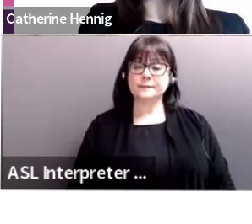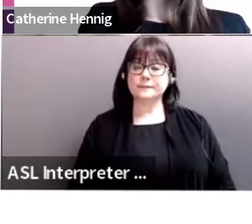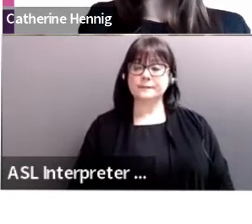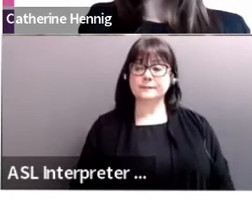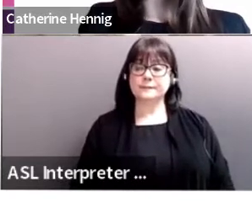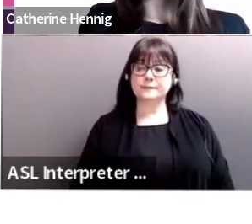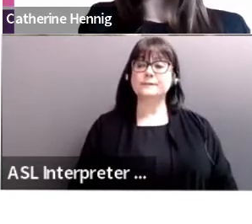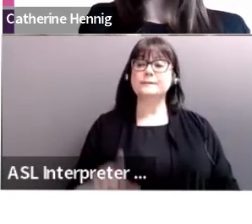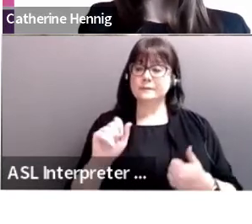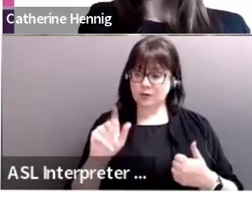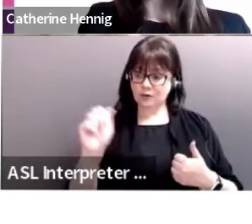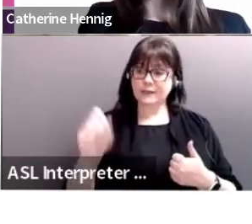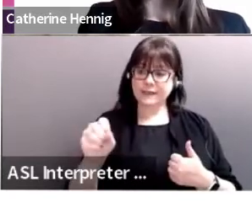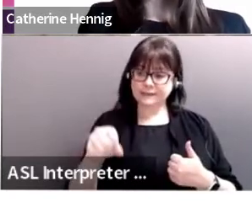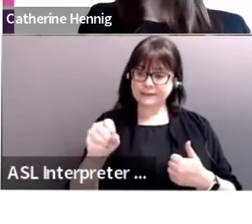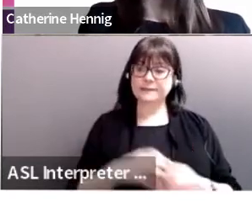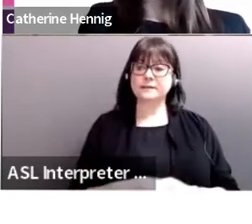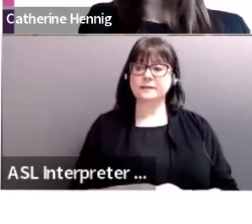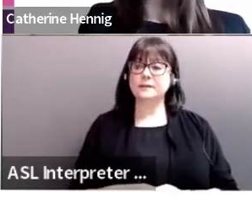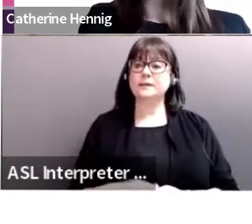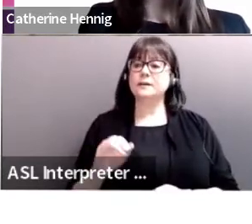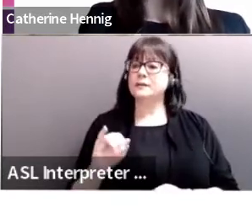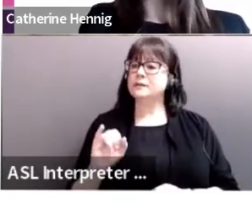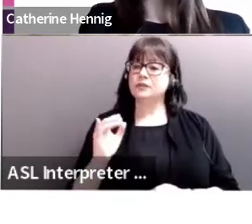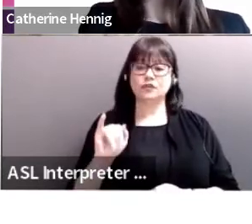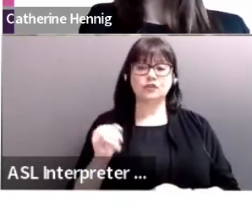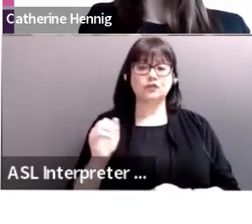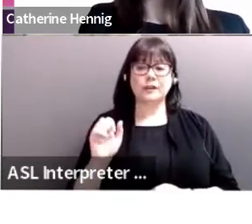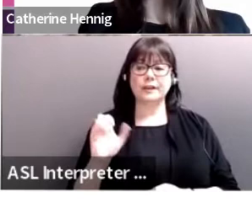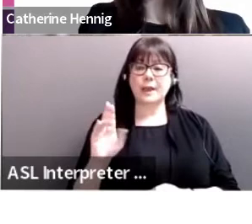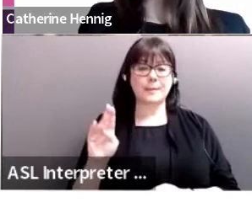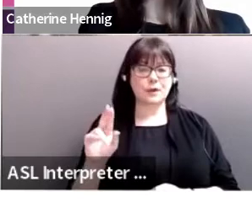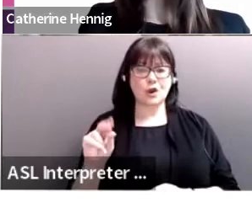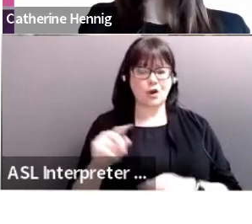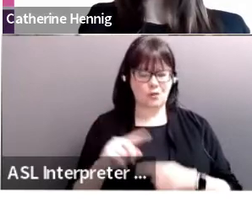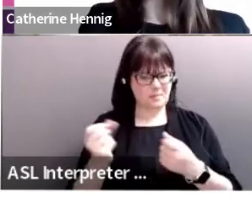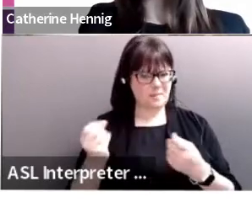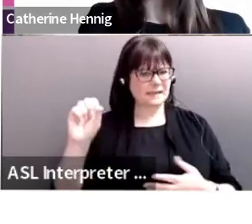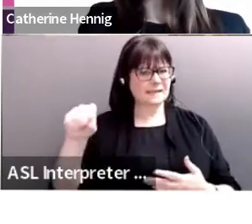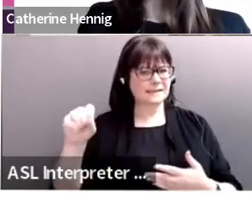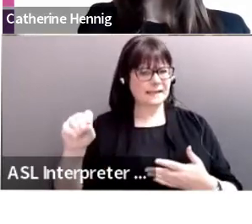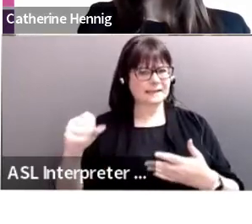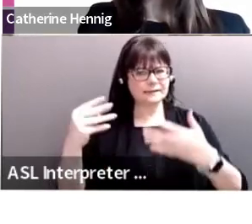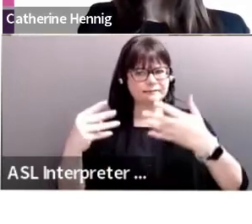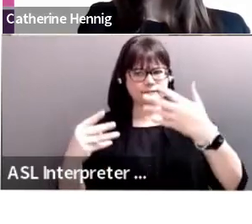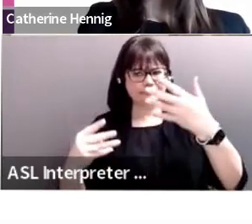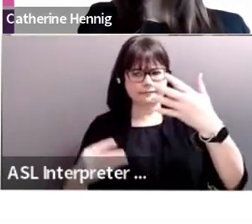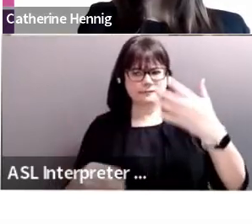Laura has. Amazing. Jacob has not. I see quite a few yeses coming in. That's amazing.